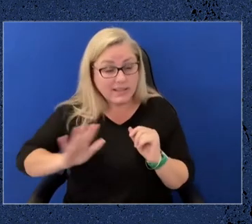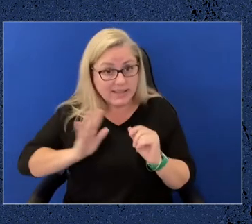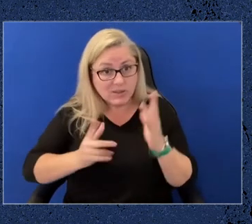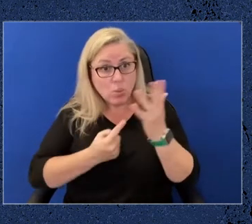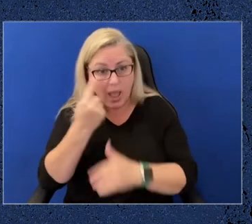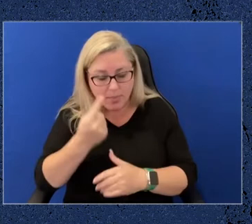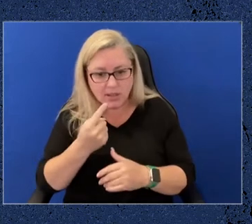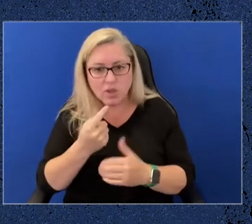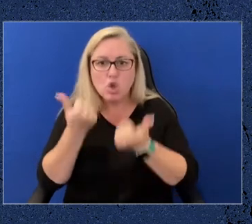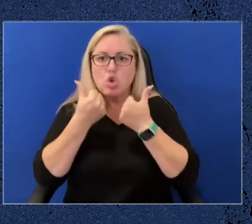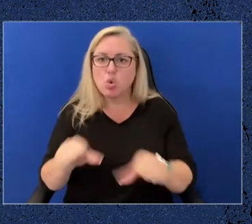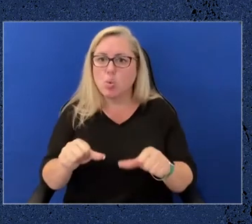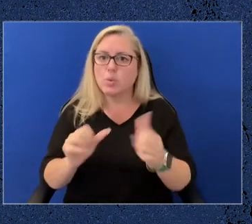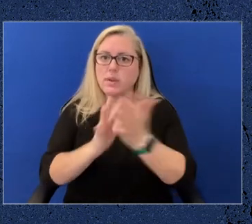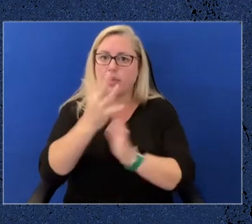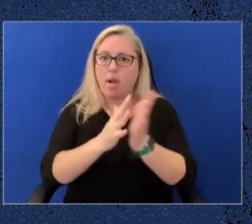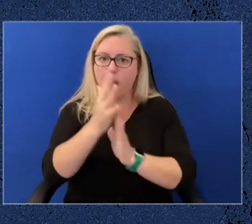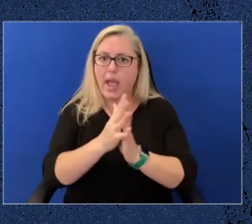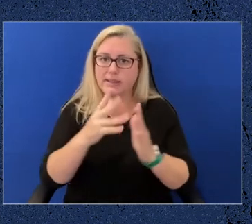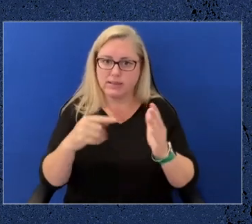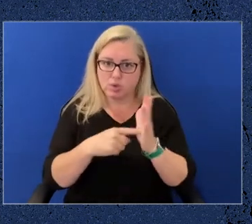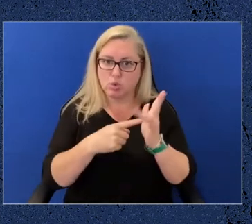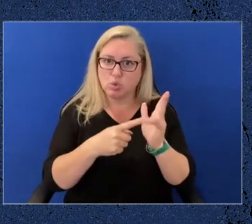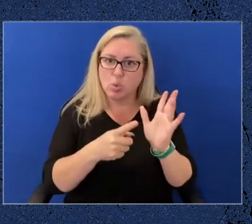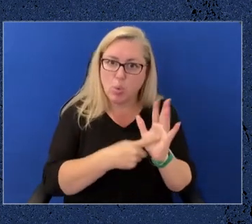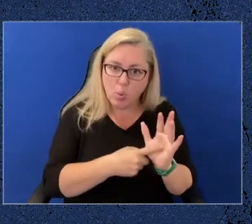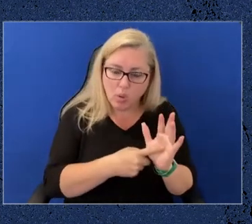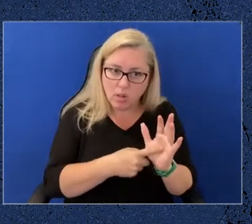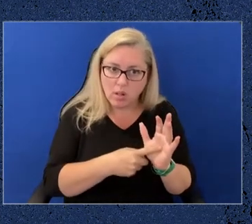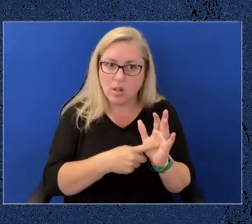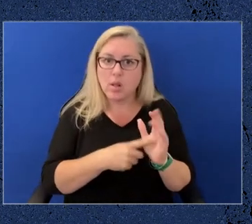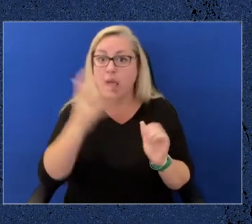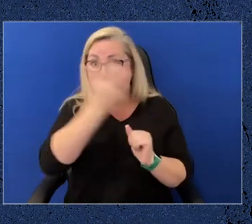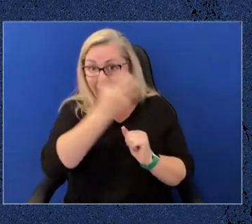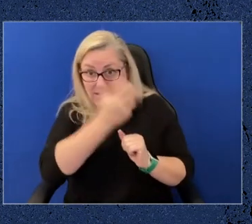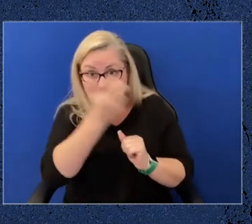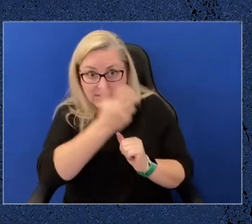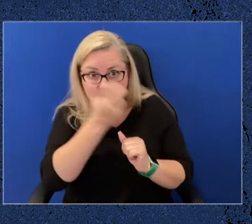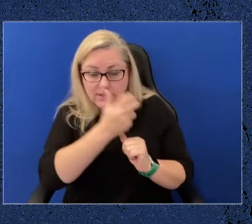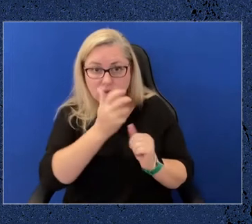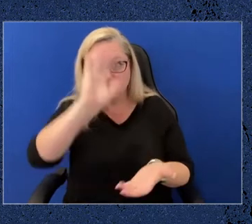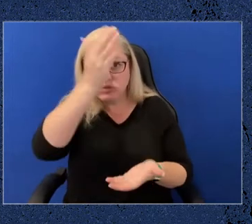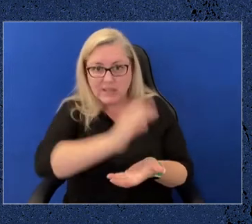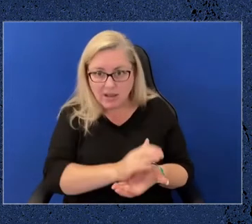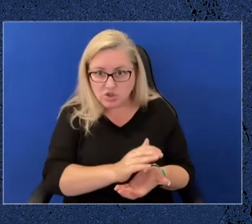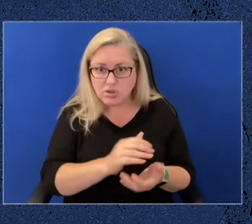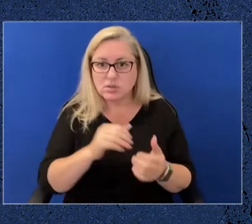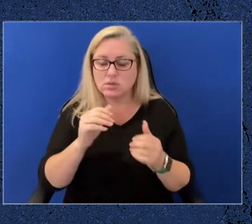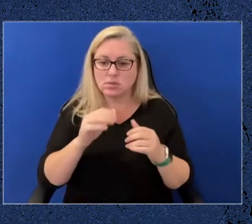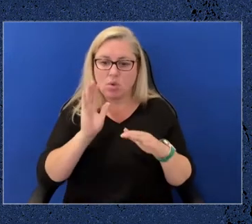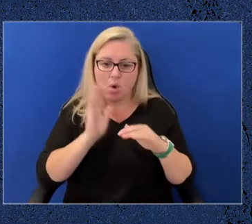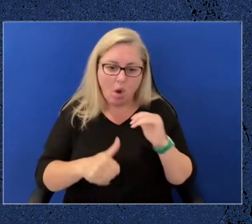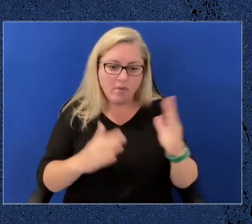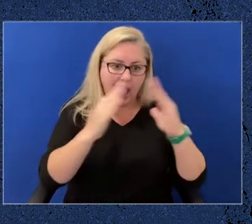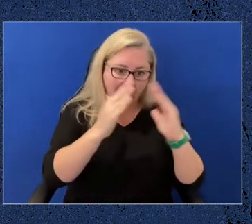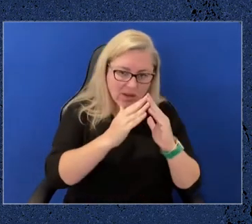tool, and not just with hazard reduction burning, which is a bit around assets. Once again, it's a human centric, around assets, around property. You know, sure, we need